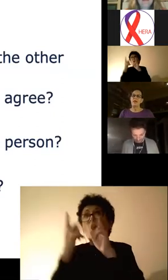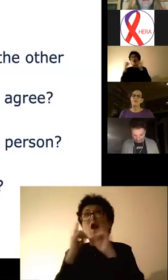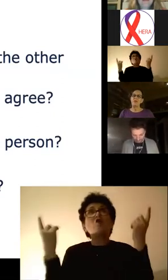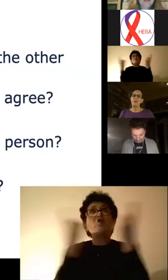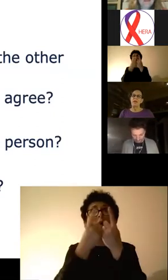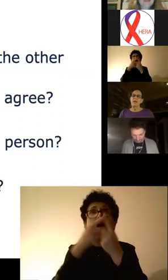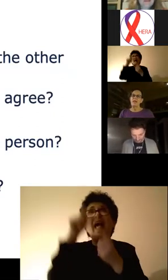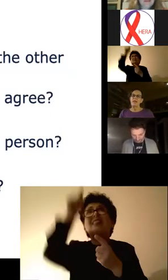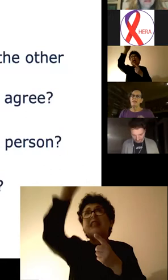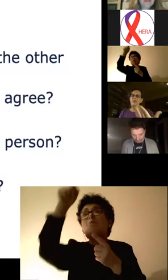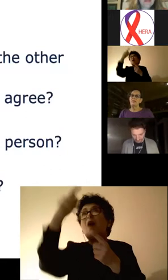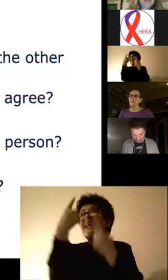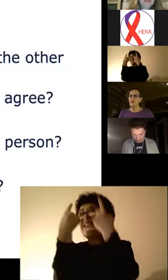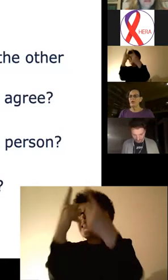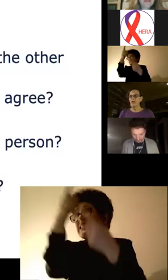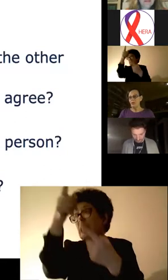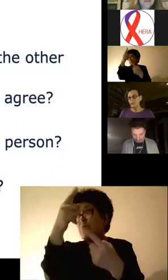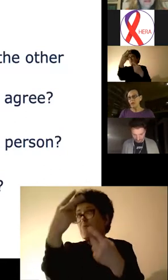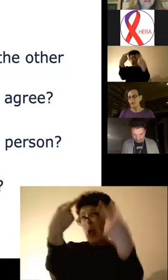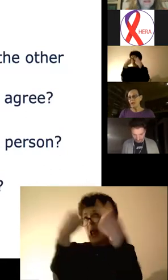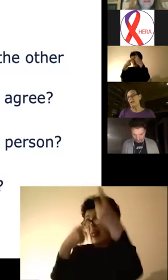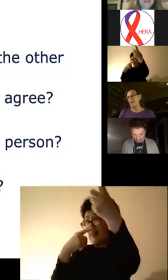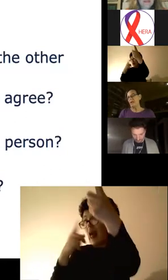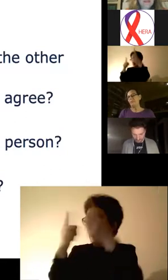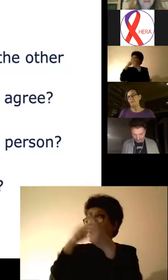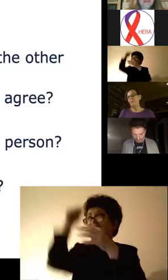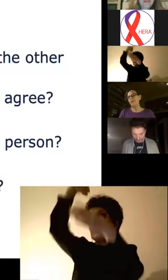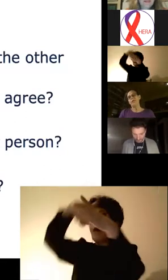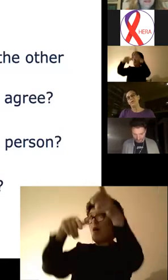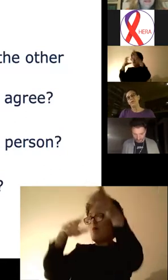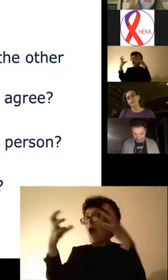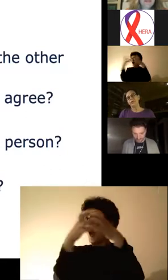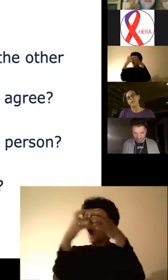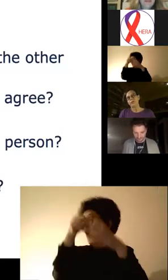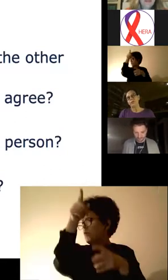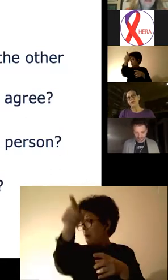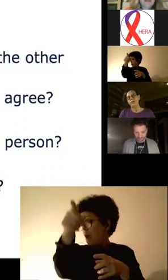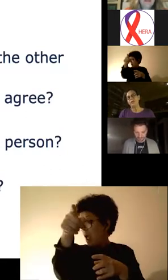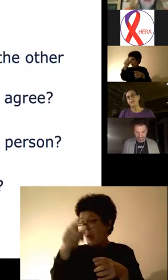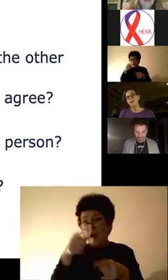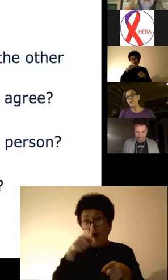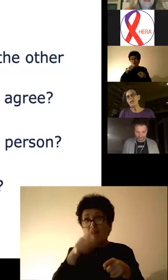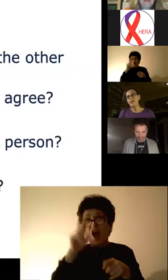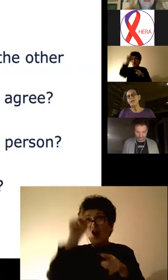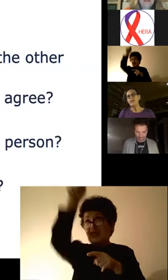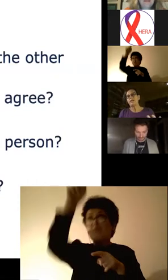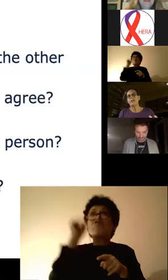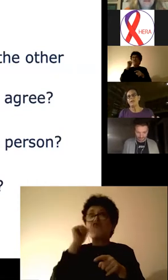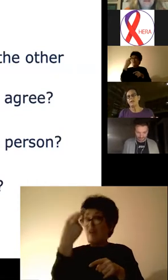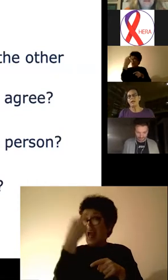this behavior? Is the other person, can you trust him or her? Does he make